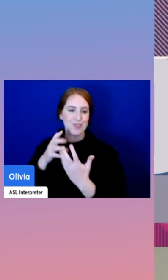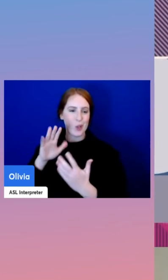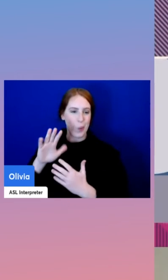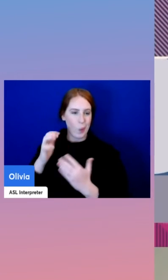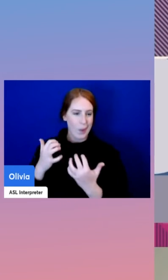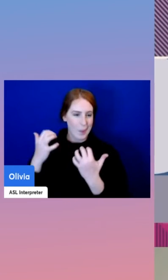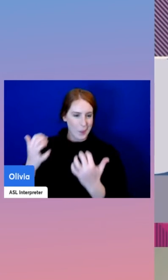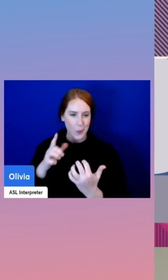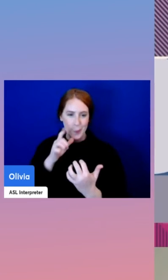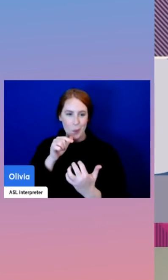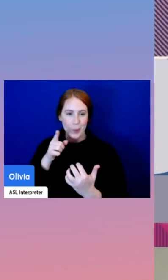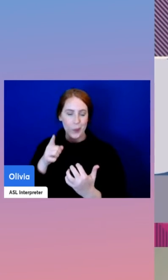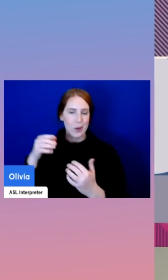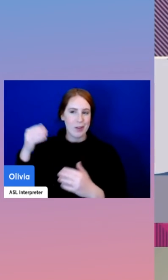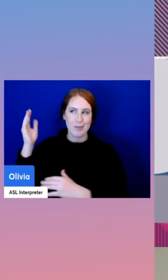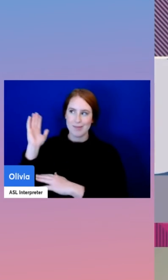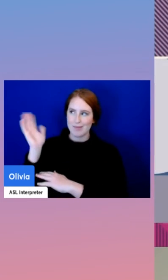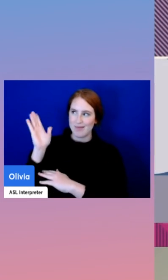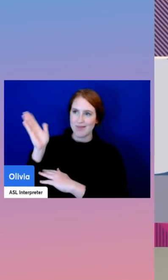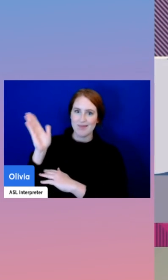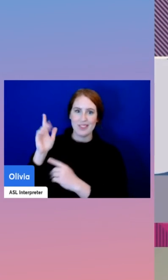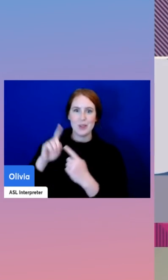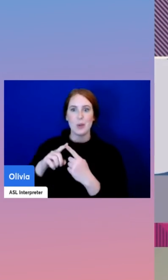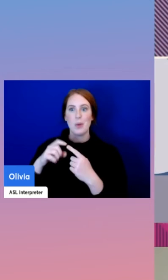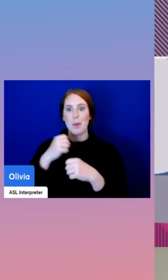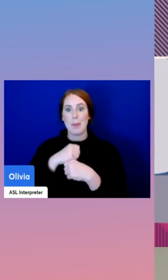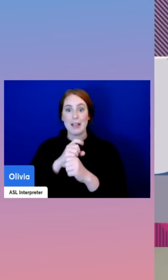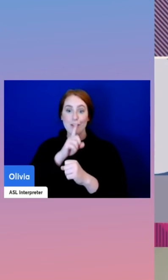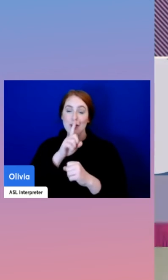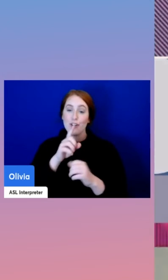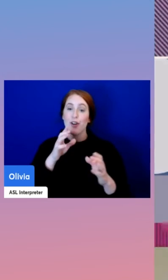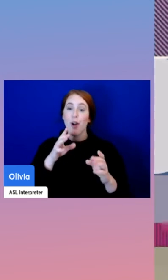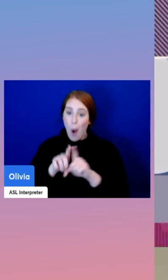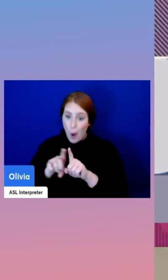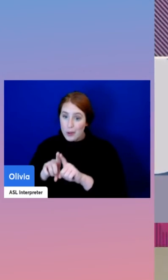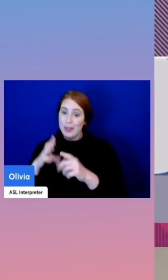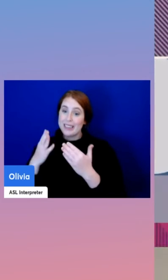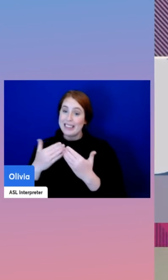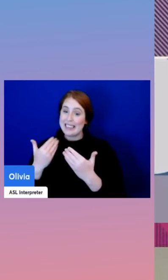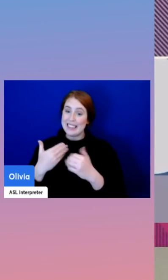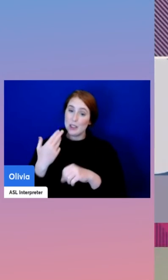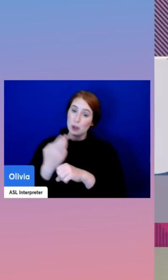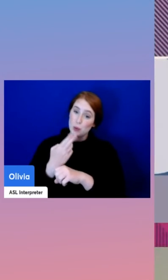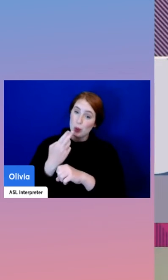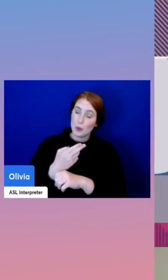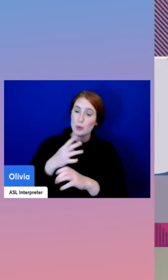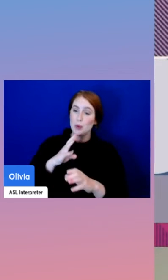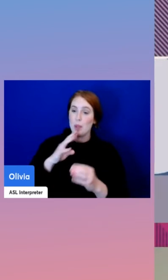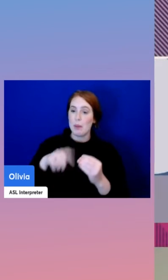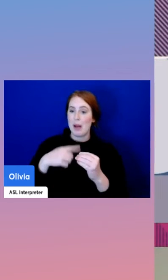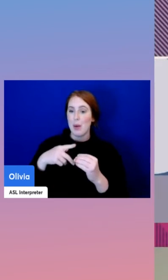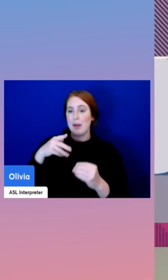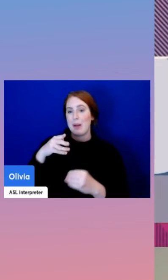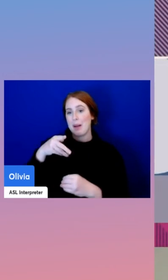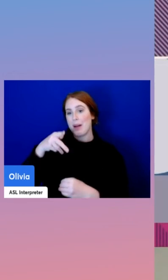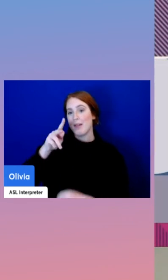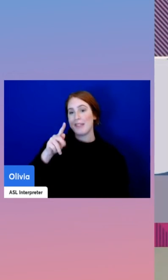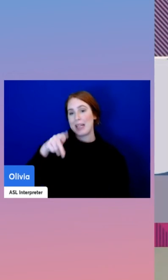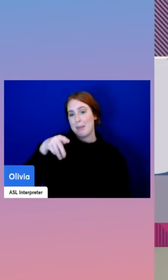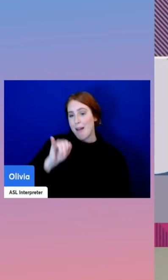use. Make sure that it's easy to skim over the KPIs. Make sure it's easy to also find the documentation related to